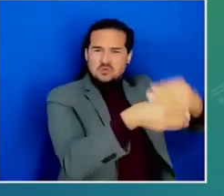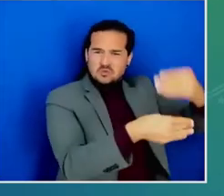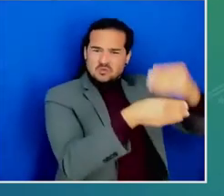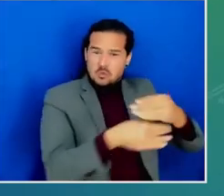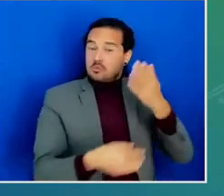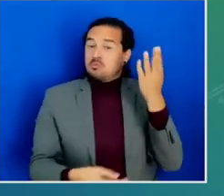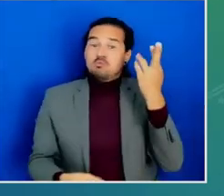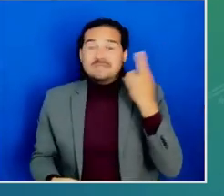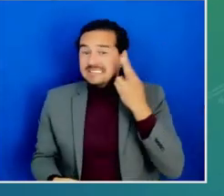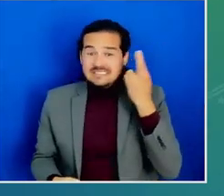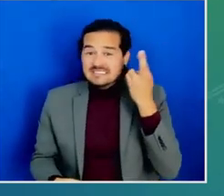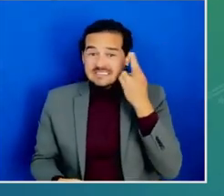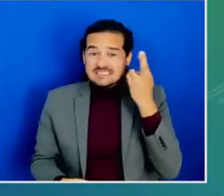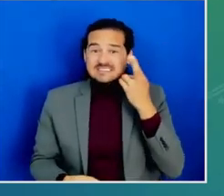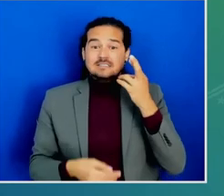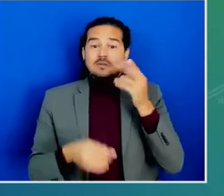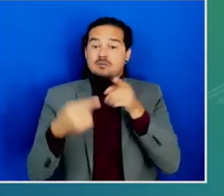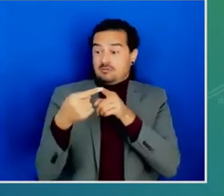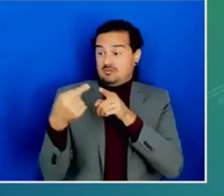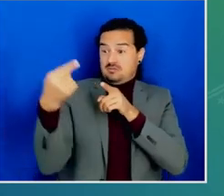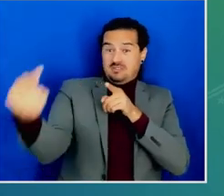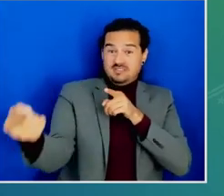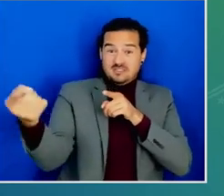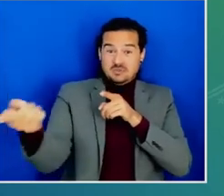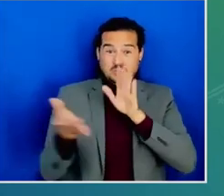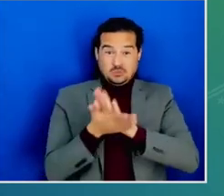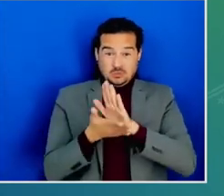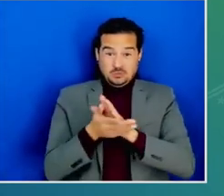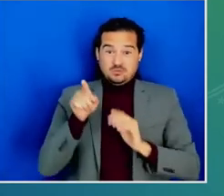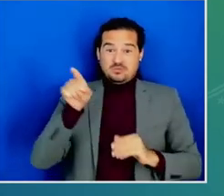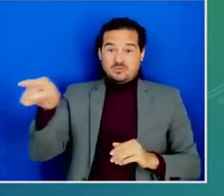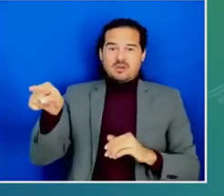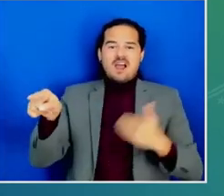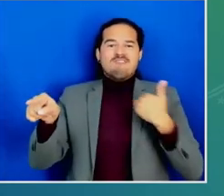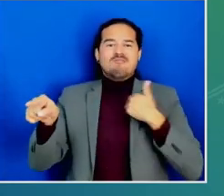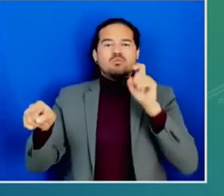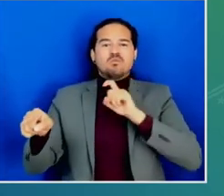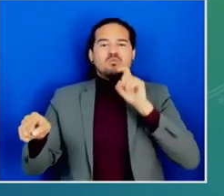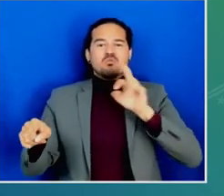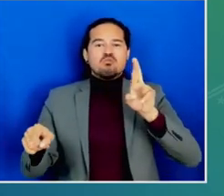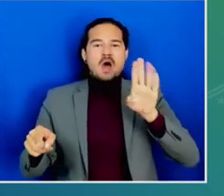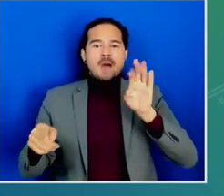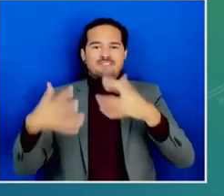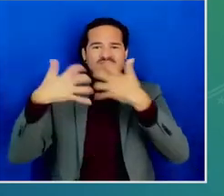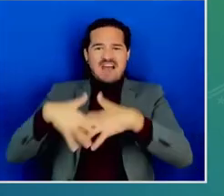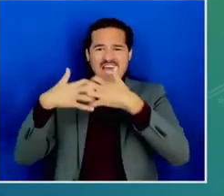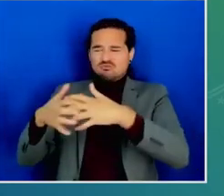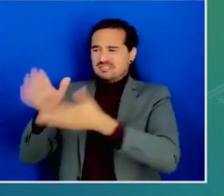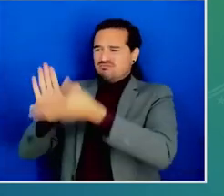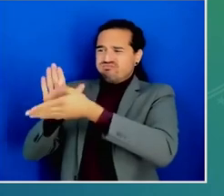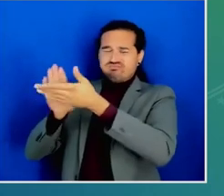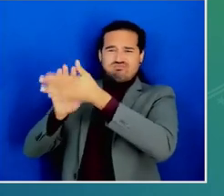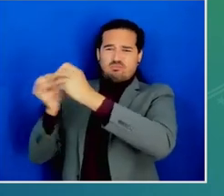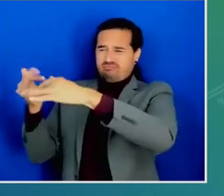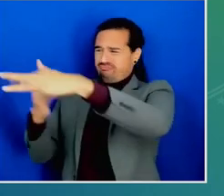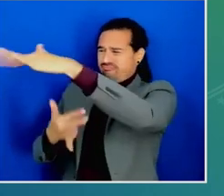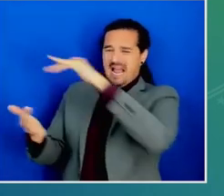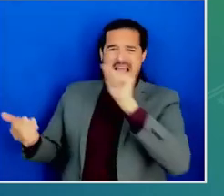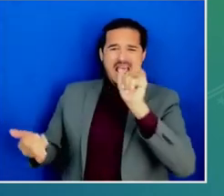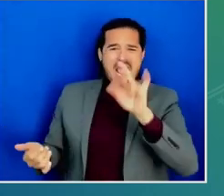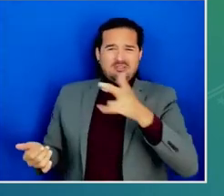to spew chemical stenches into the air, it would come wafting into our classroom. And